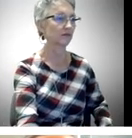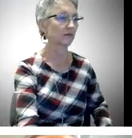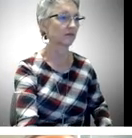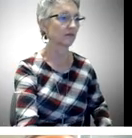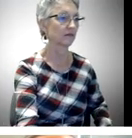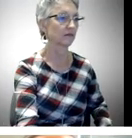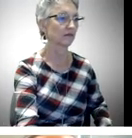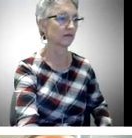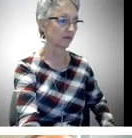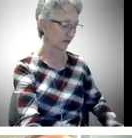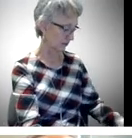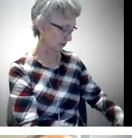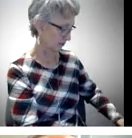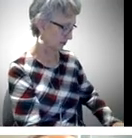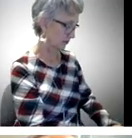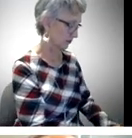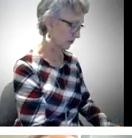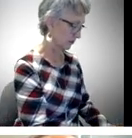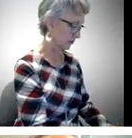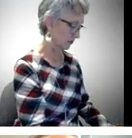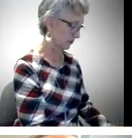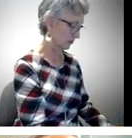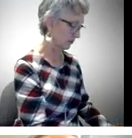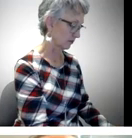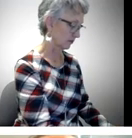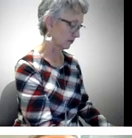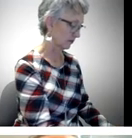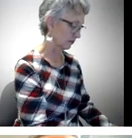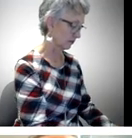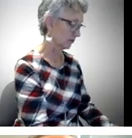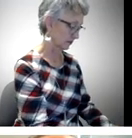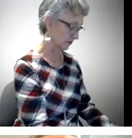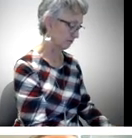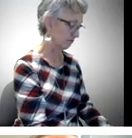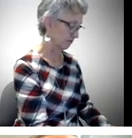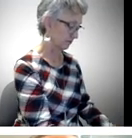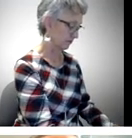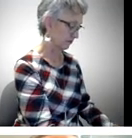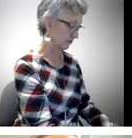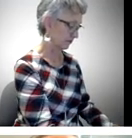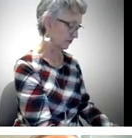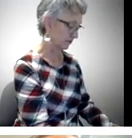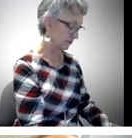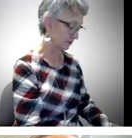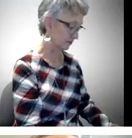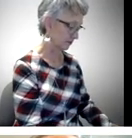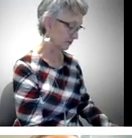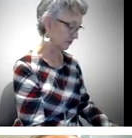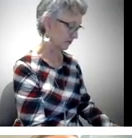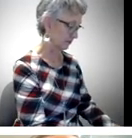decision-making agreements. And I have the link to our site later in the presentation. But there is a video done by